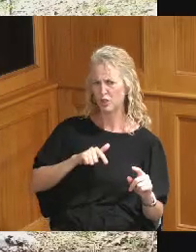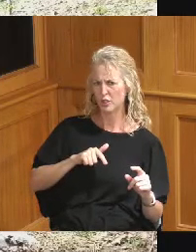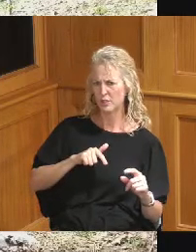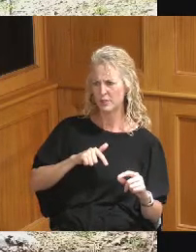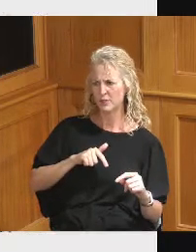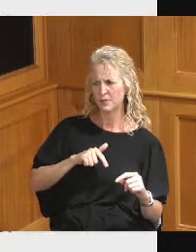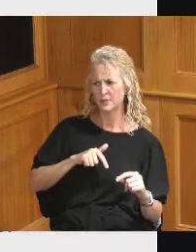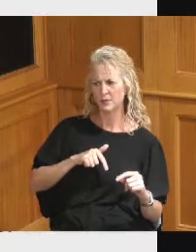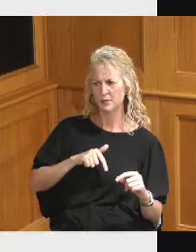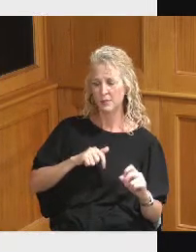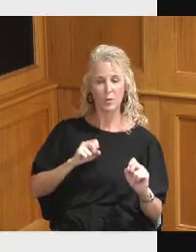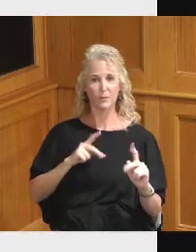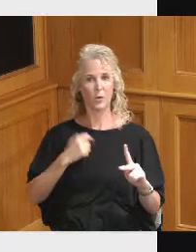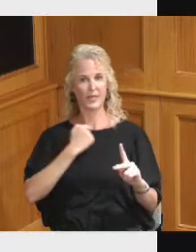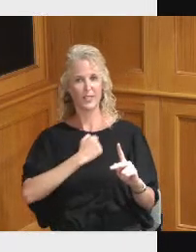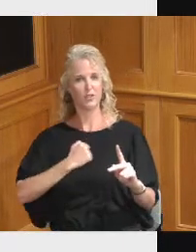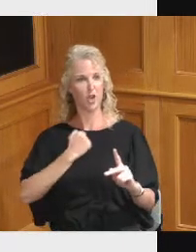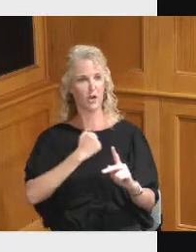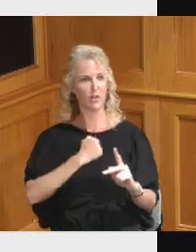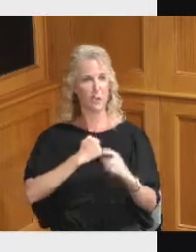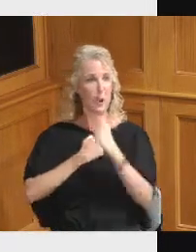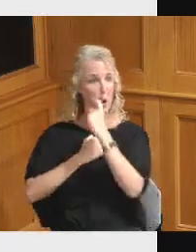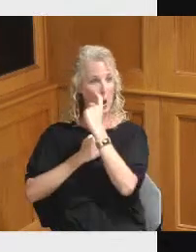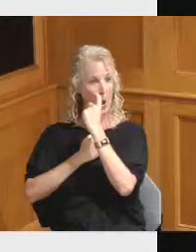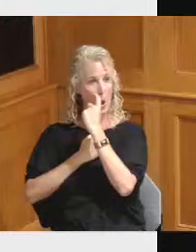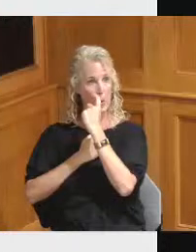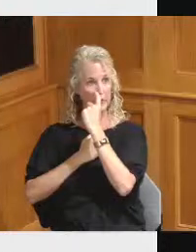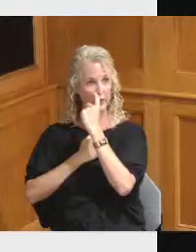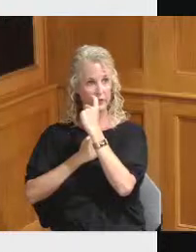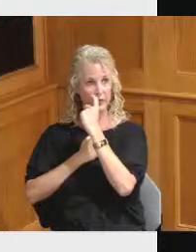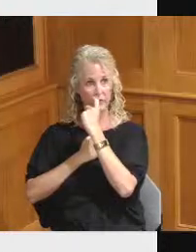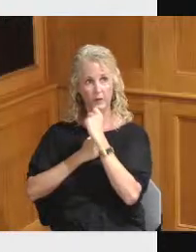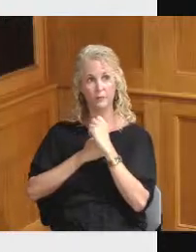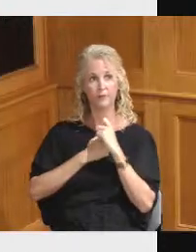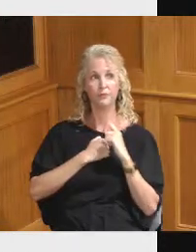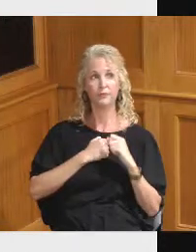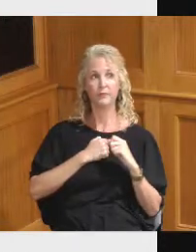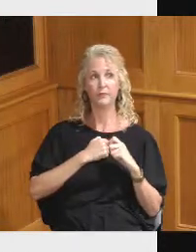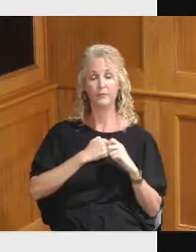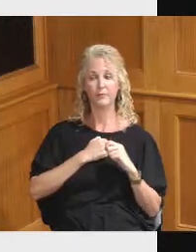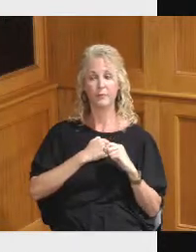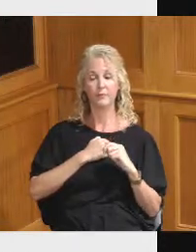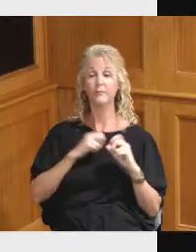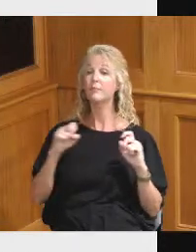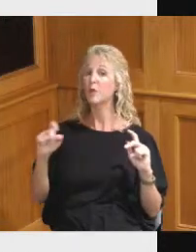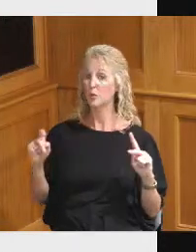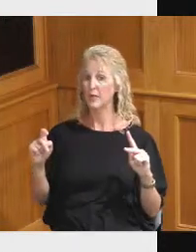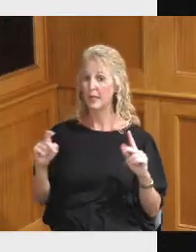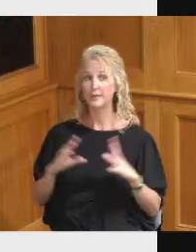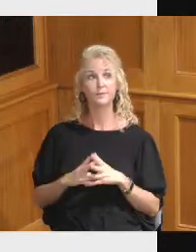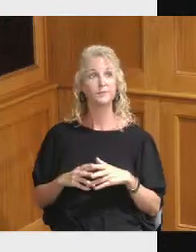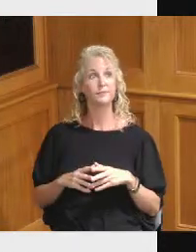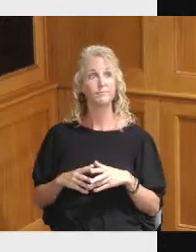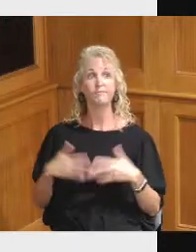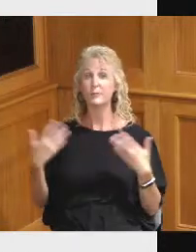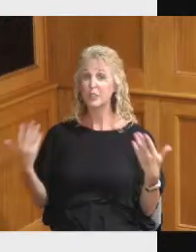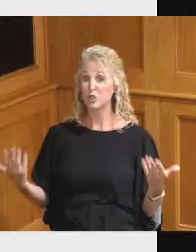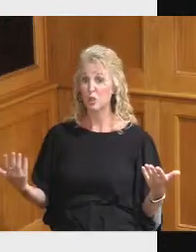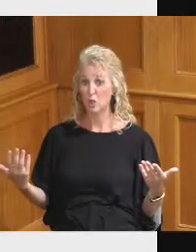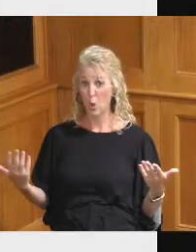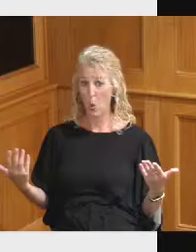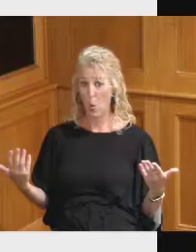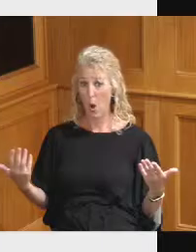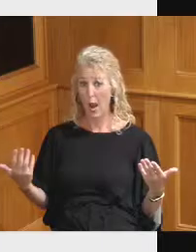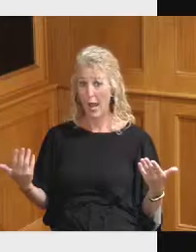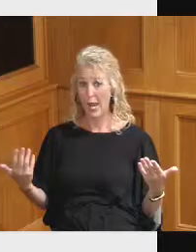Oh, sorry. Thank you. Yeah. You kind of covered this.